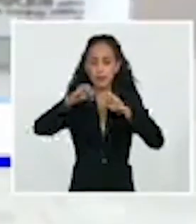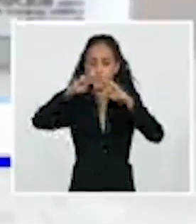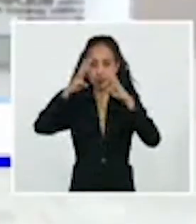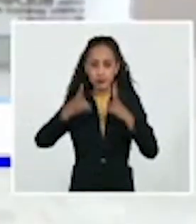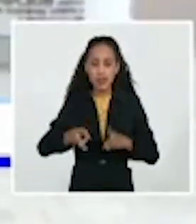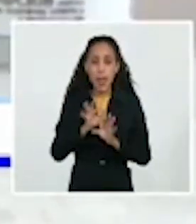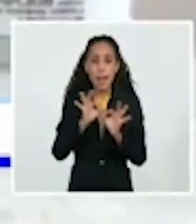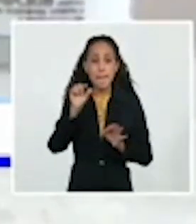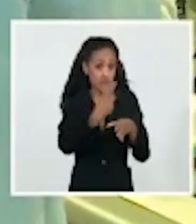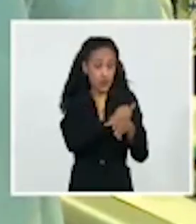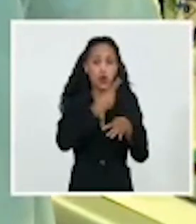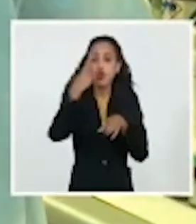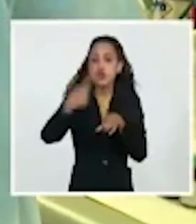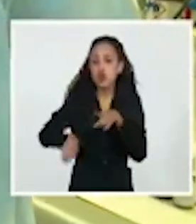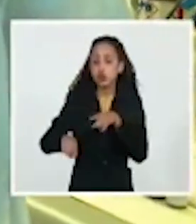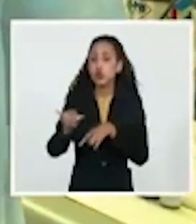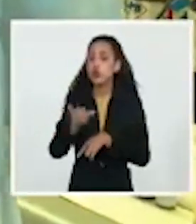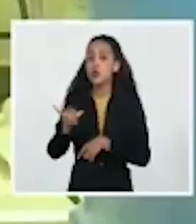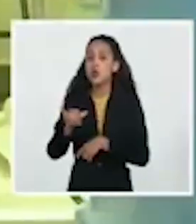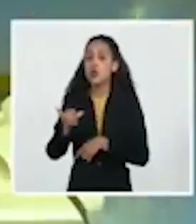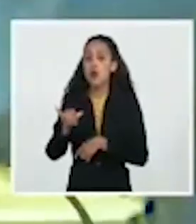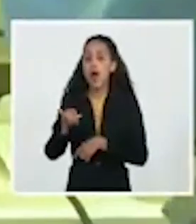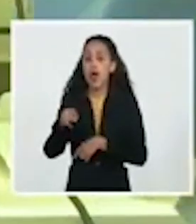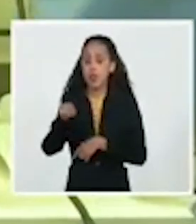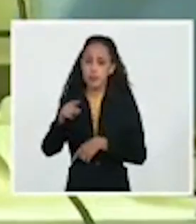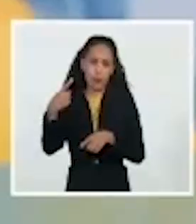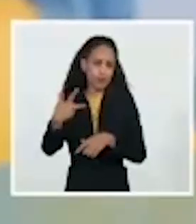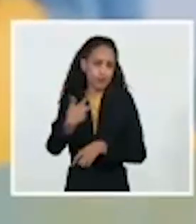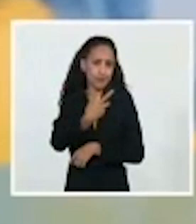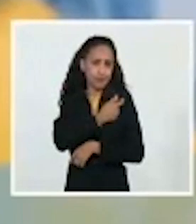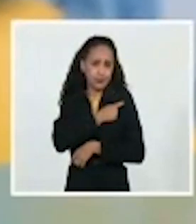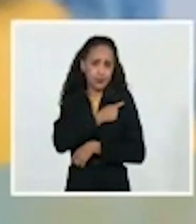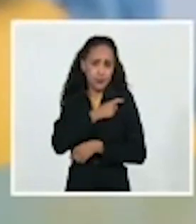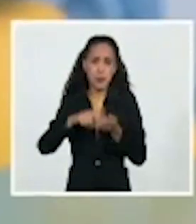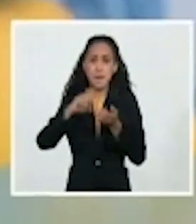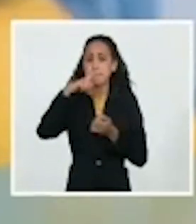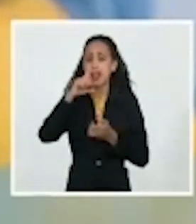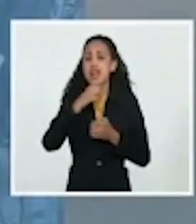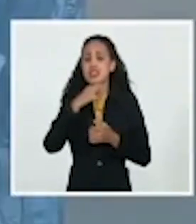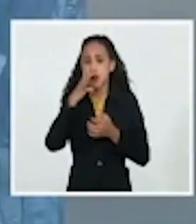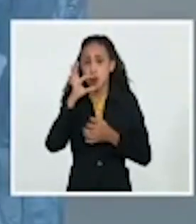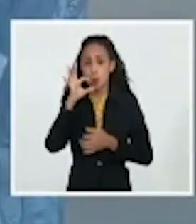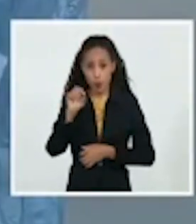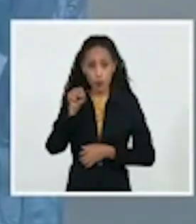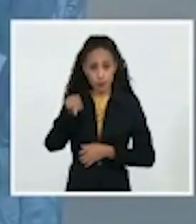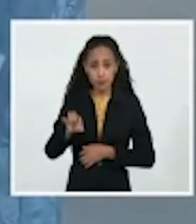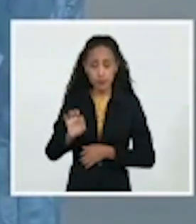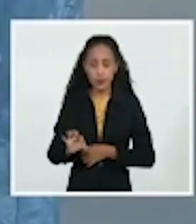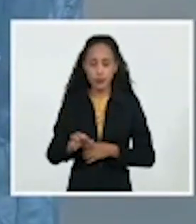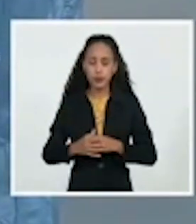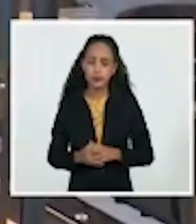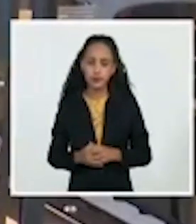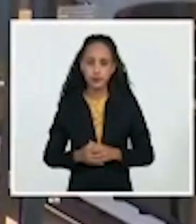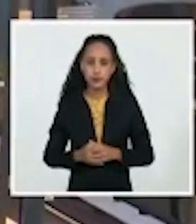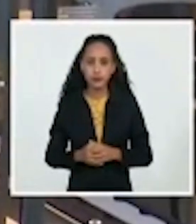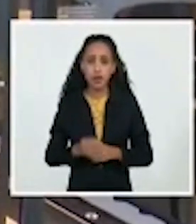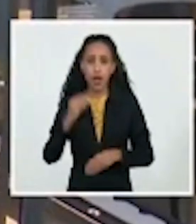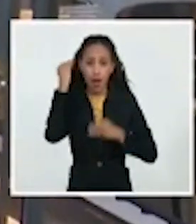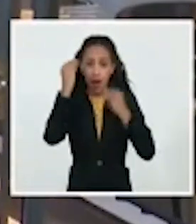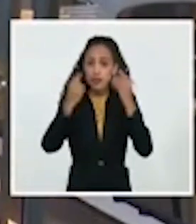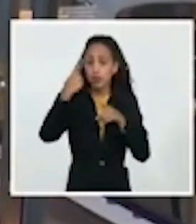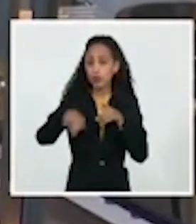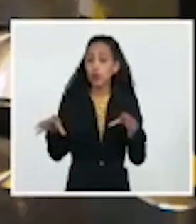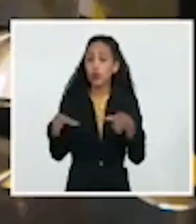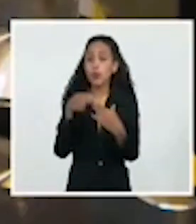in the final stages of designing clinical trials in age segments of 18 years and under, which must be submitted to